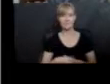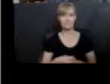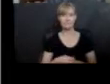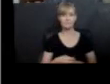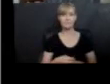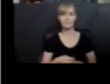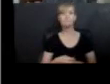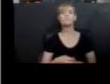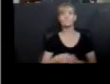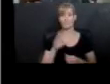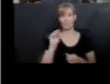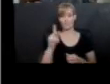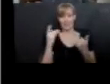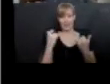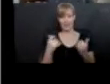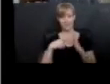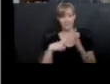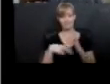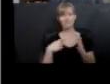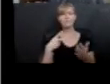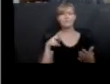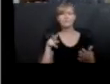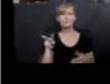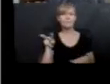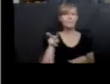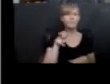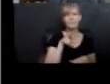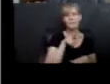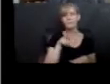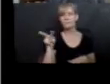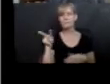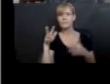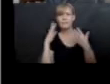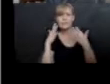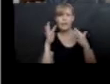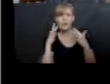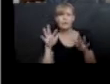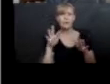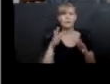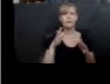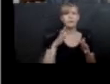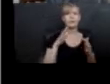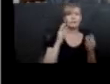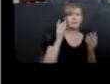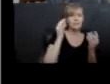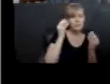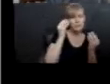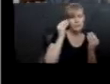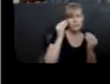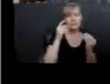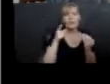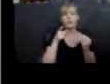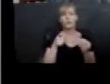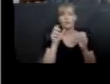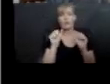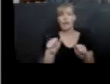All right, here's the beginning. Scan, sound, simmer, think. You can guzzle